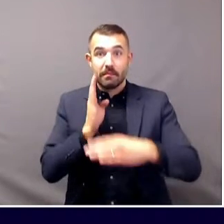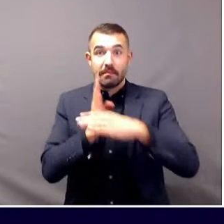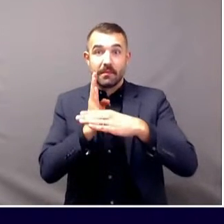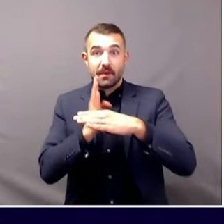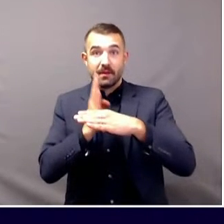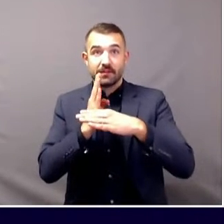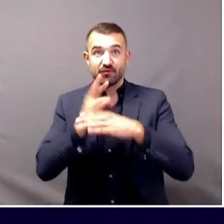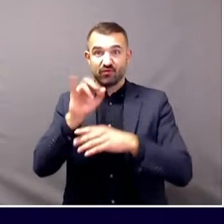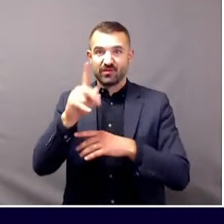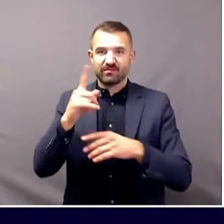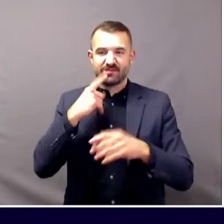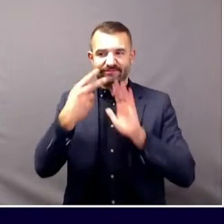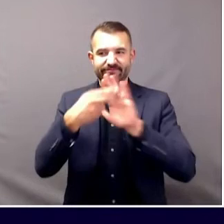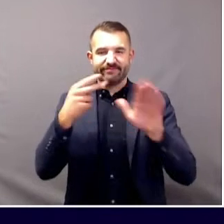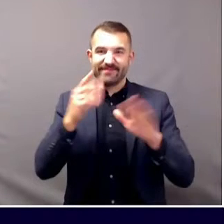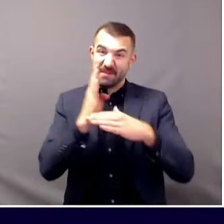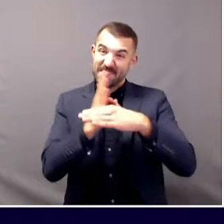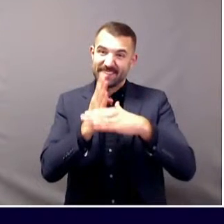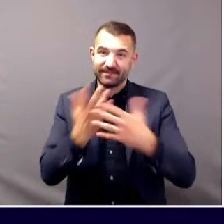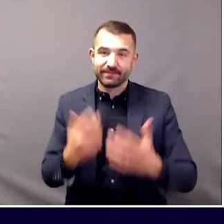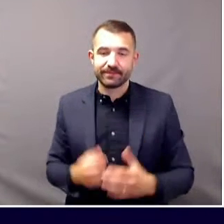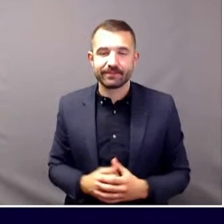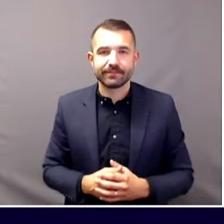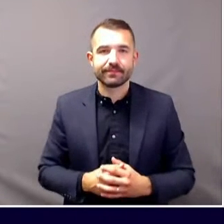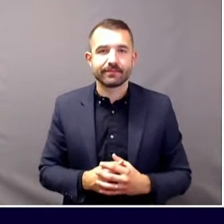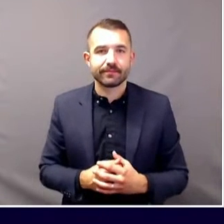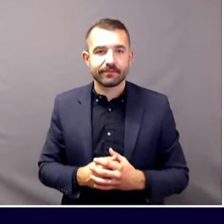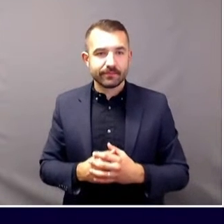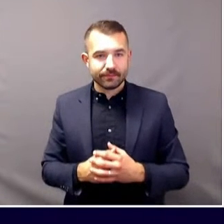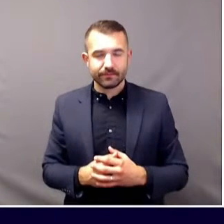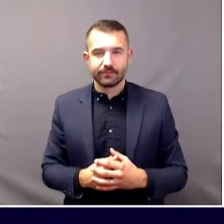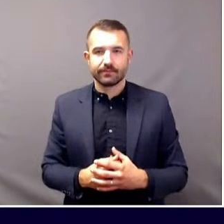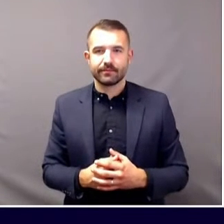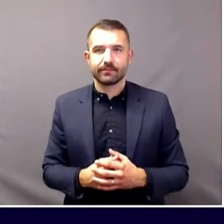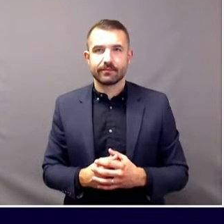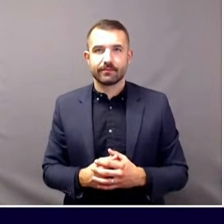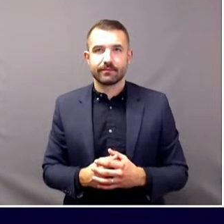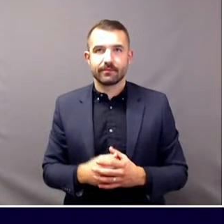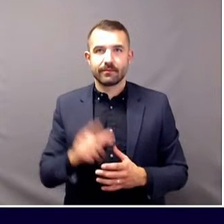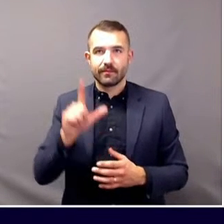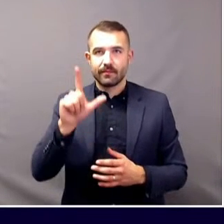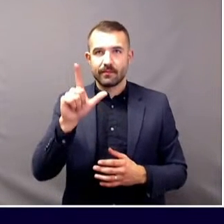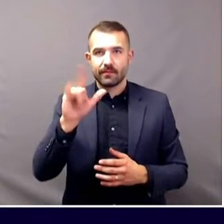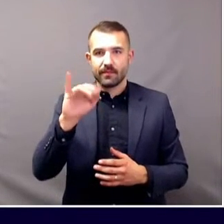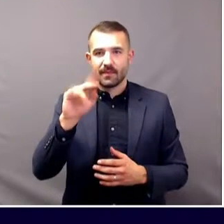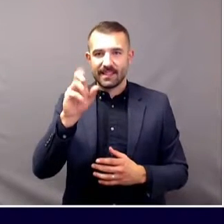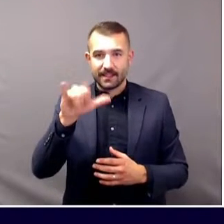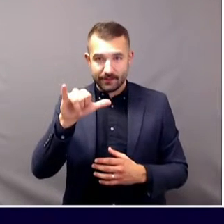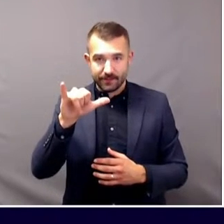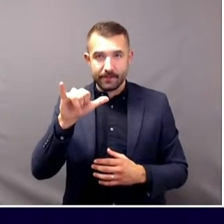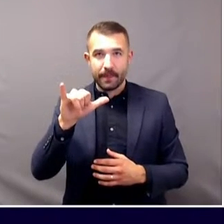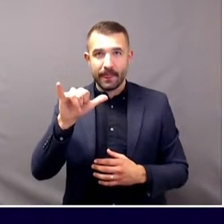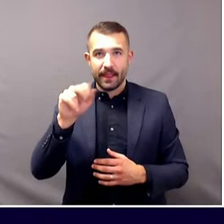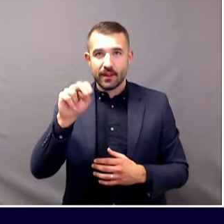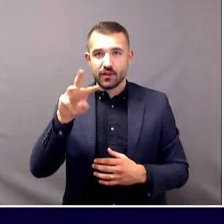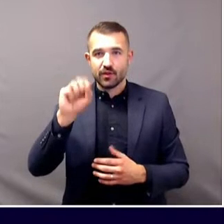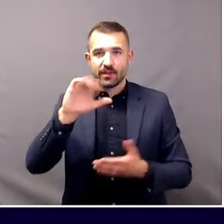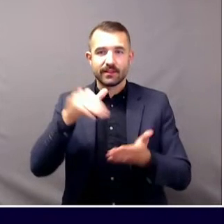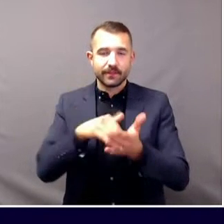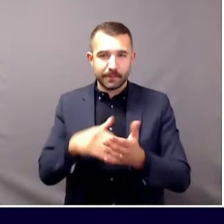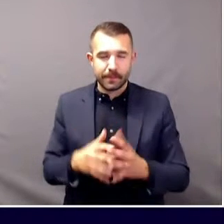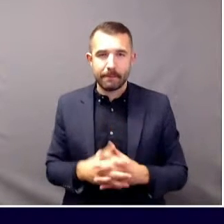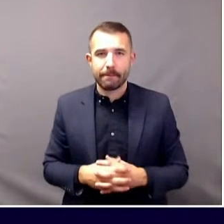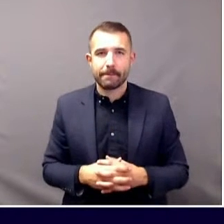Thank you. I'm going to turn things over to Lindsay Mills at News Center. Good afternoon, Dr.